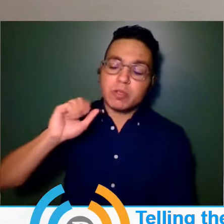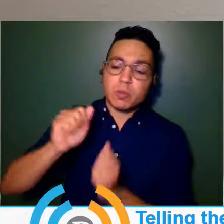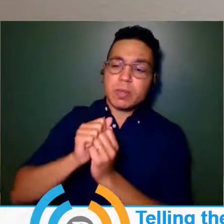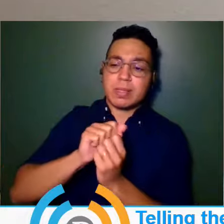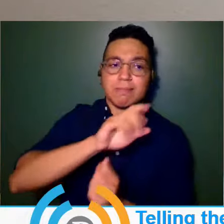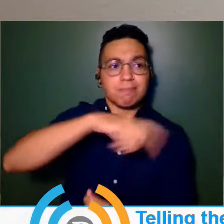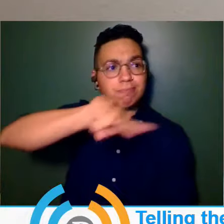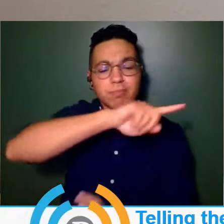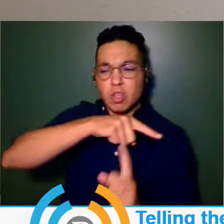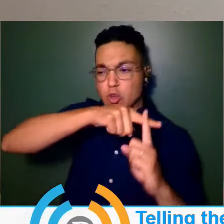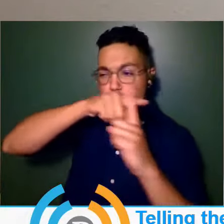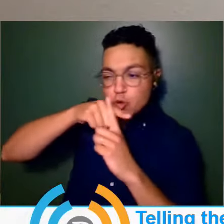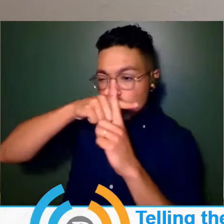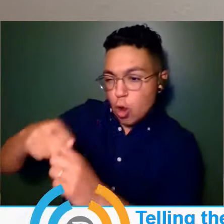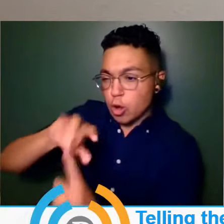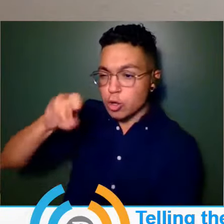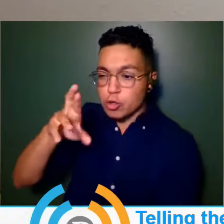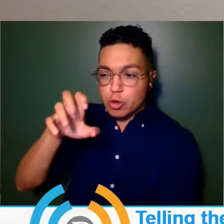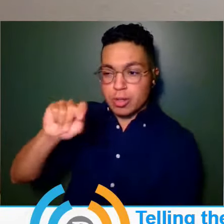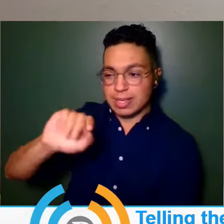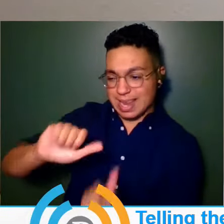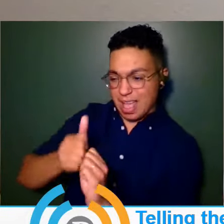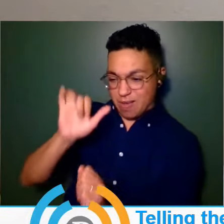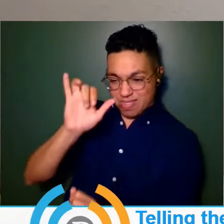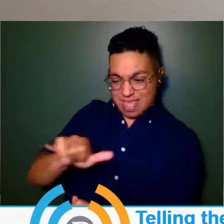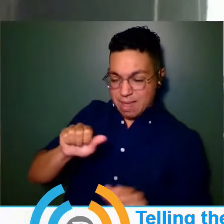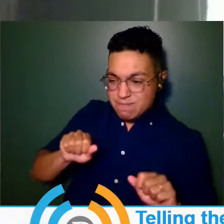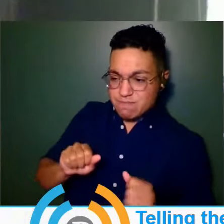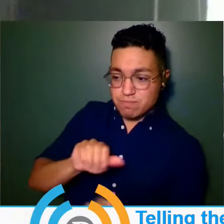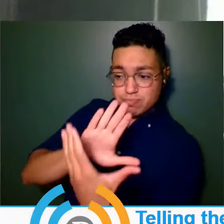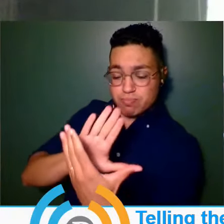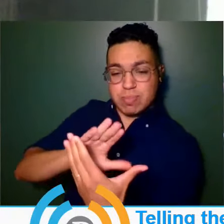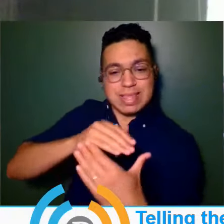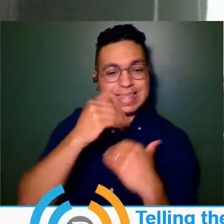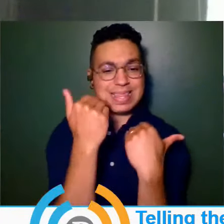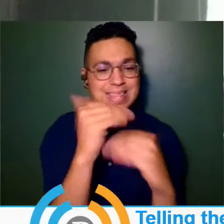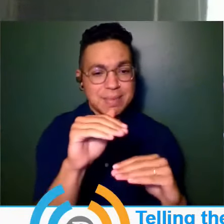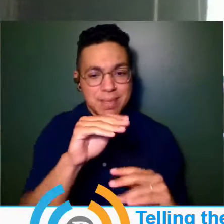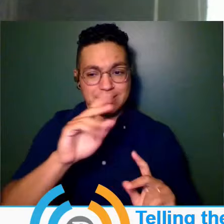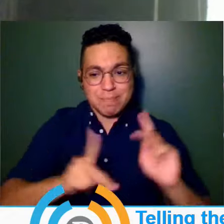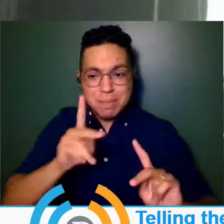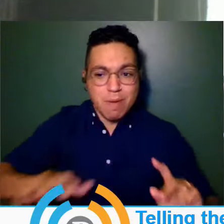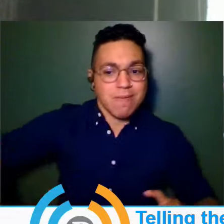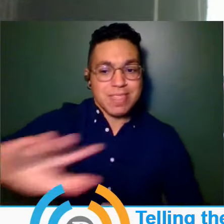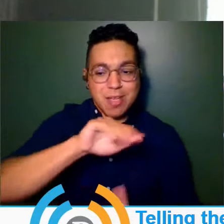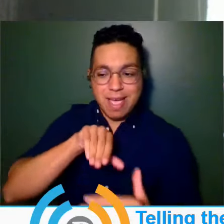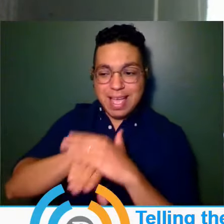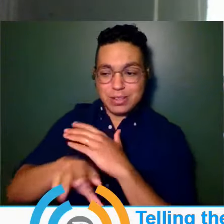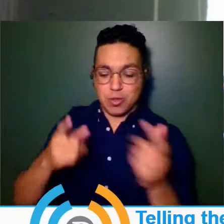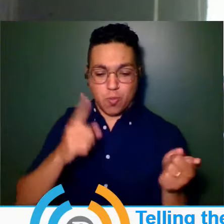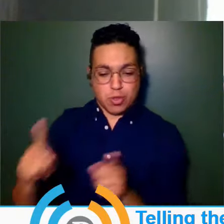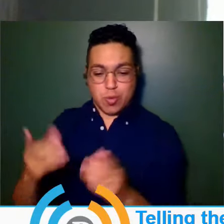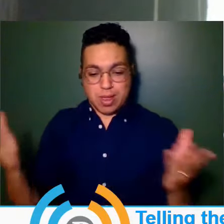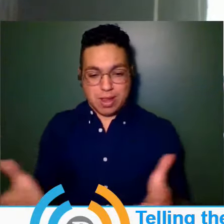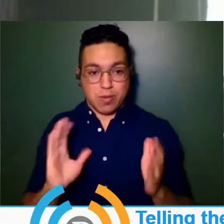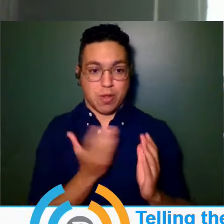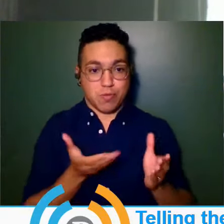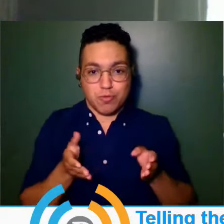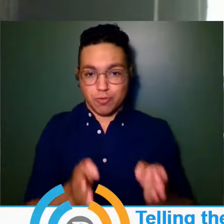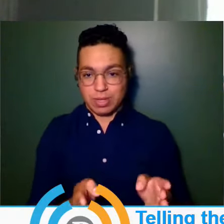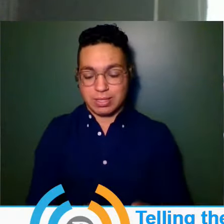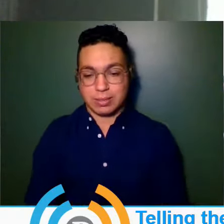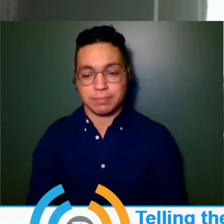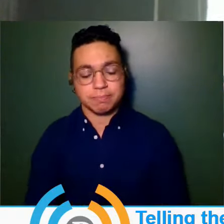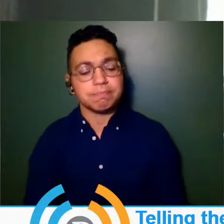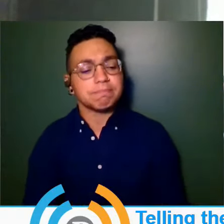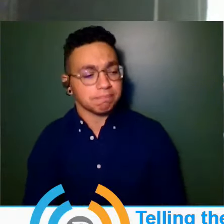public's access to the messages and images of protest here on our streets? Well, I want to say,